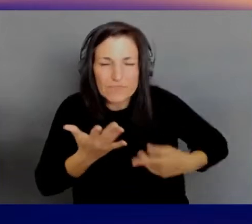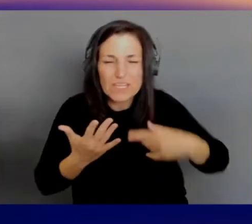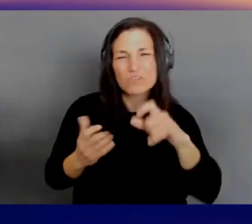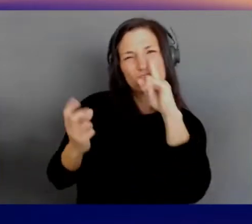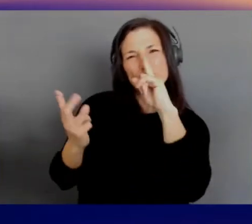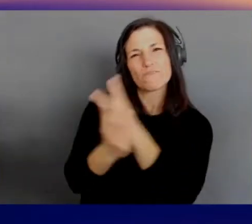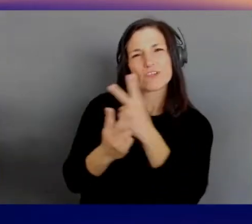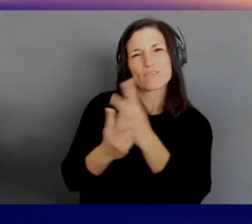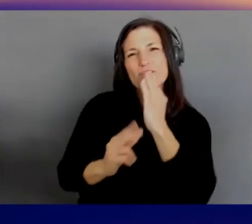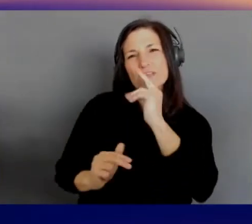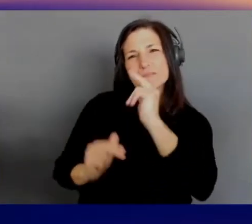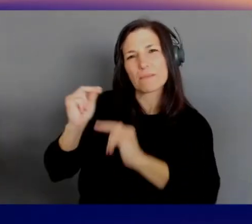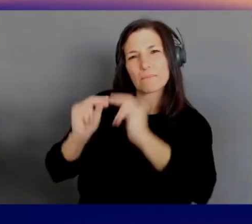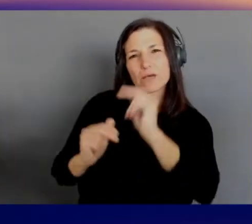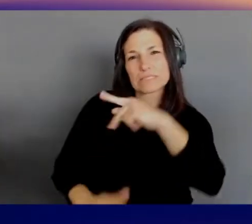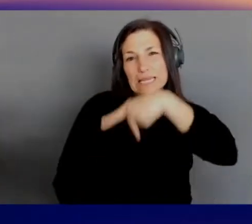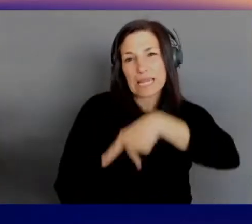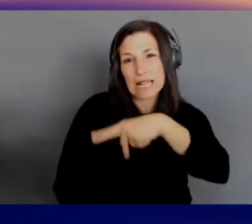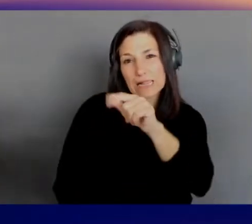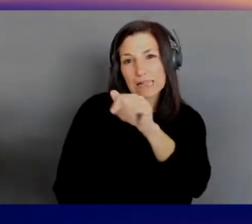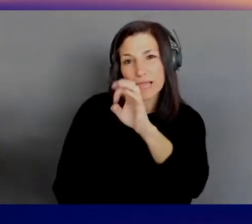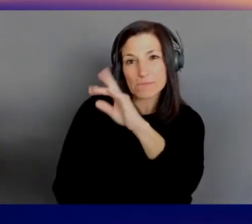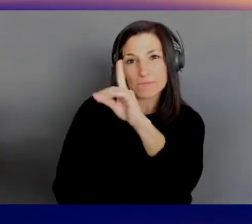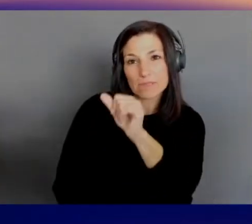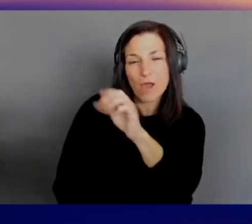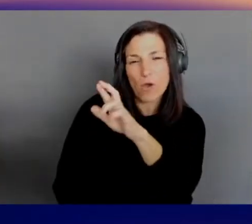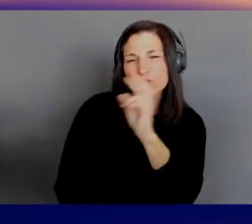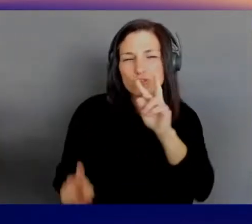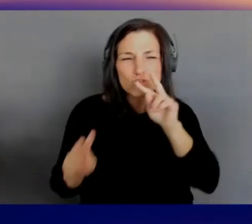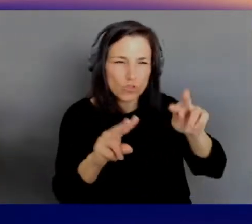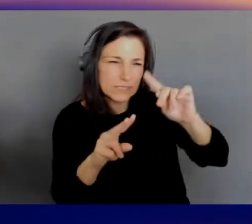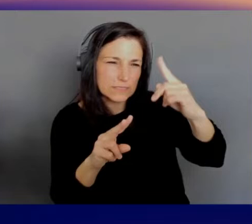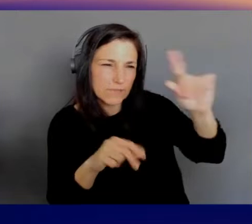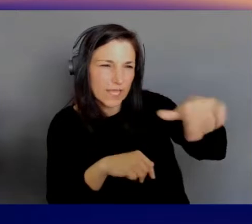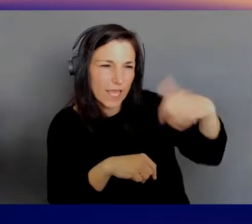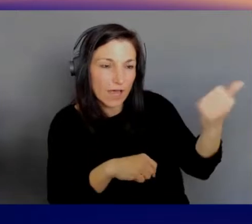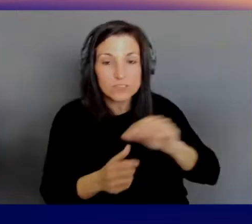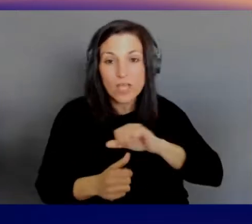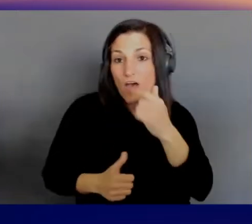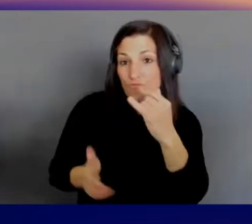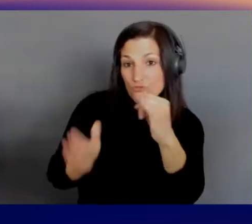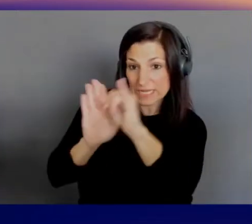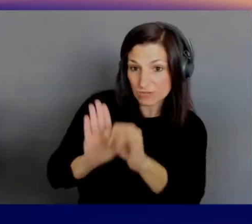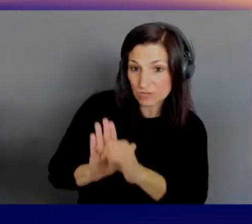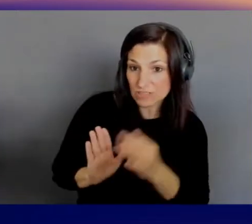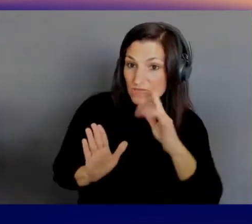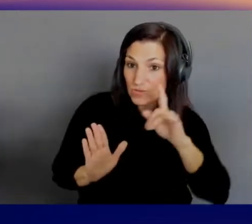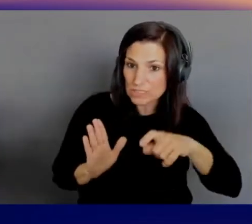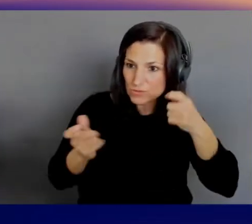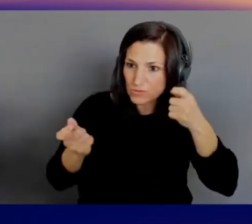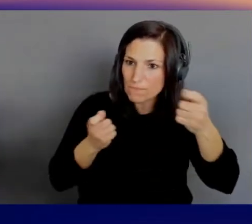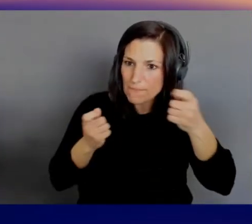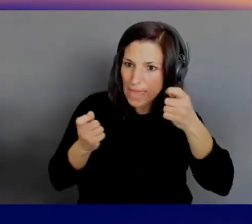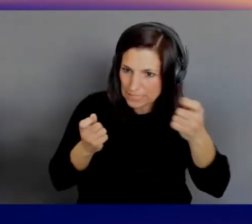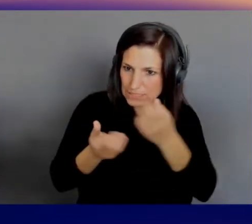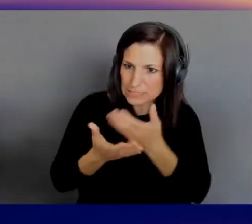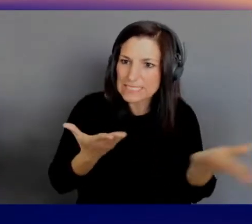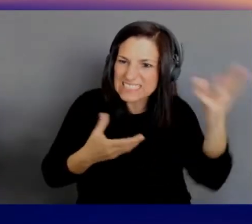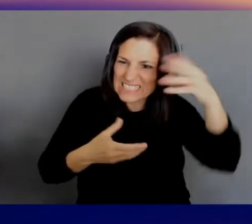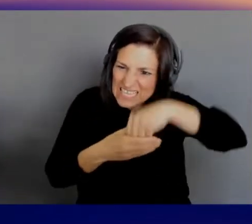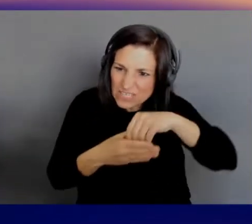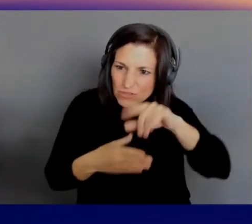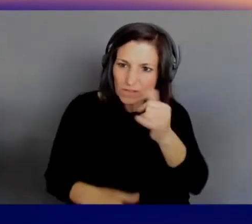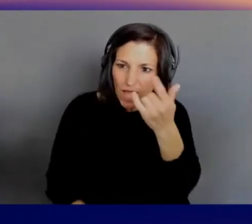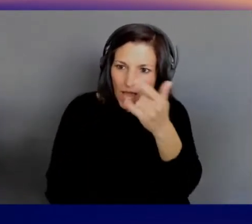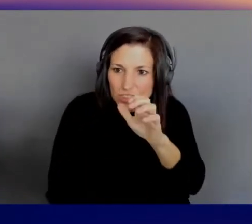a Lambda function or should I be looking at something else. Other indicators are if you have to manage state inside your logic, code logic,